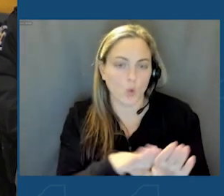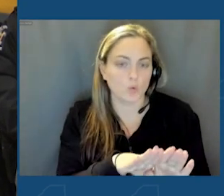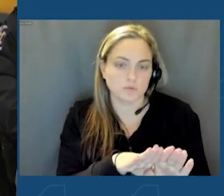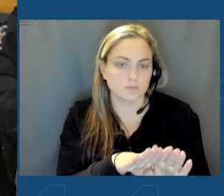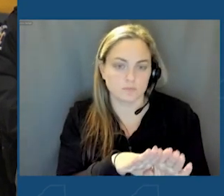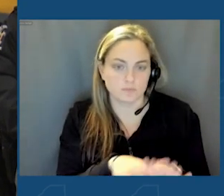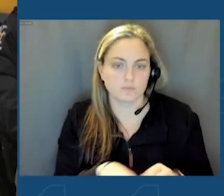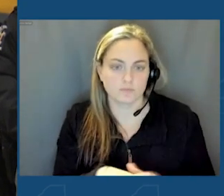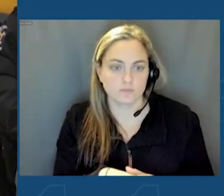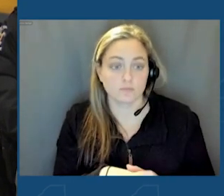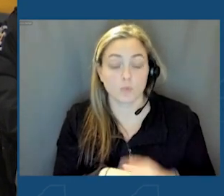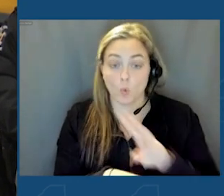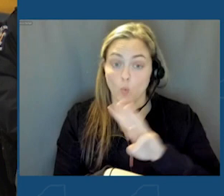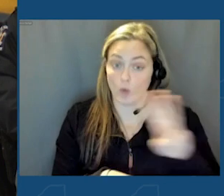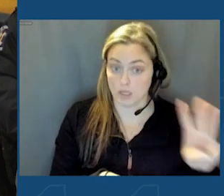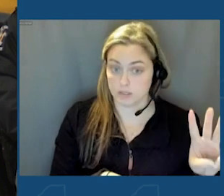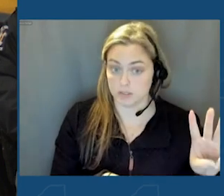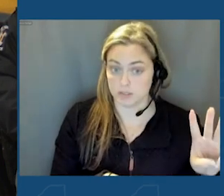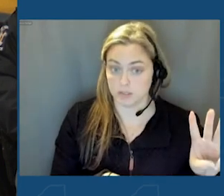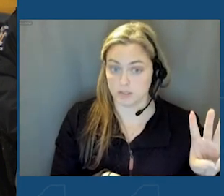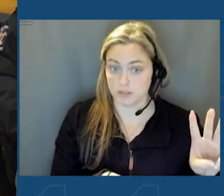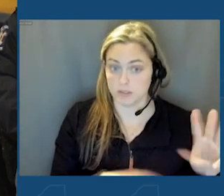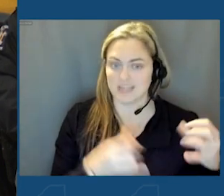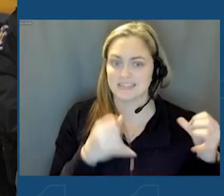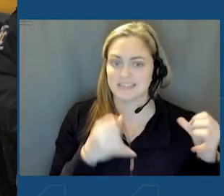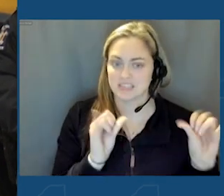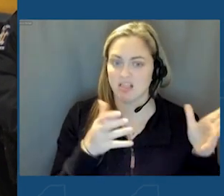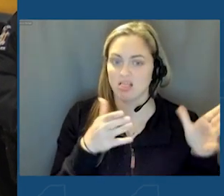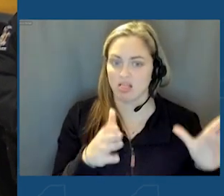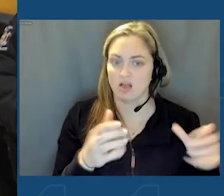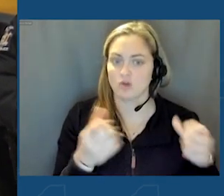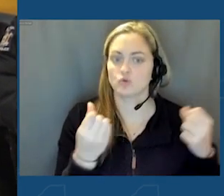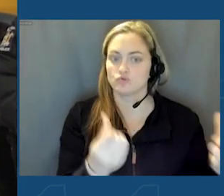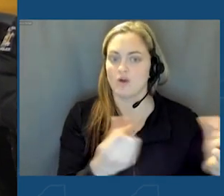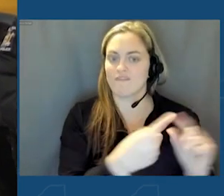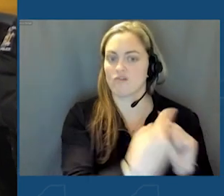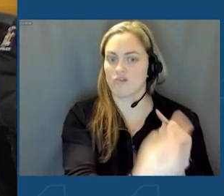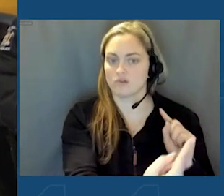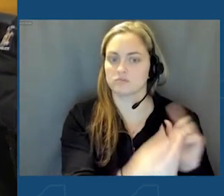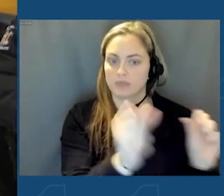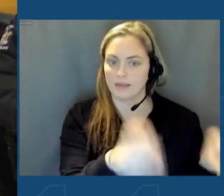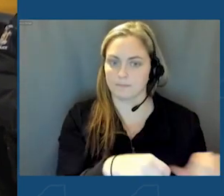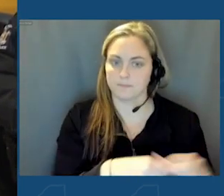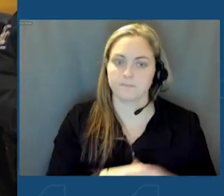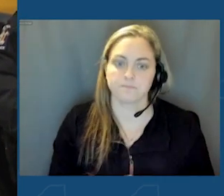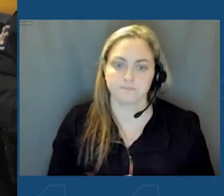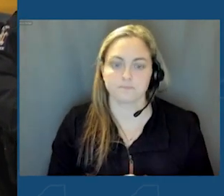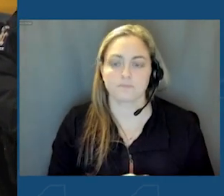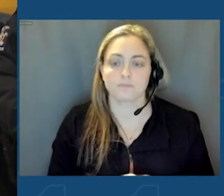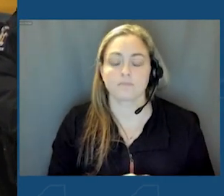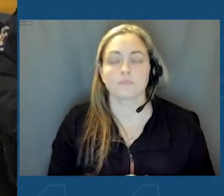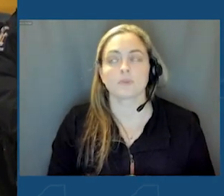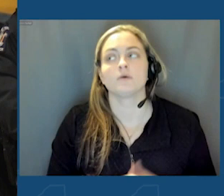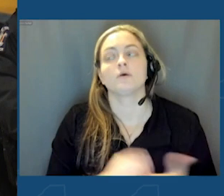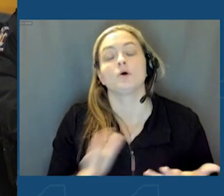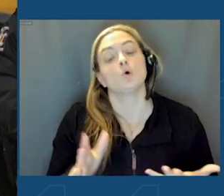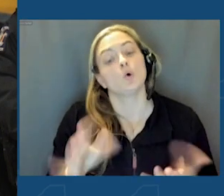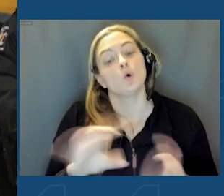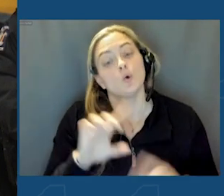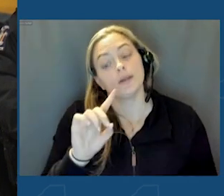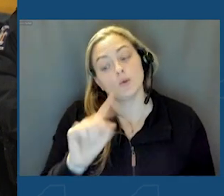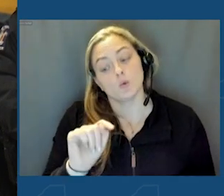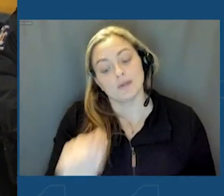traffic going west they're still allowed to to cross that said the Department of Transportation